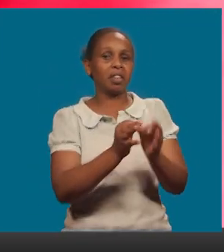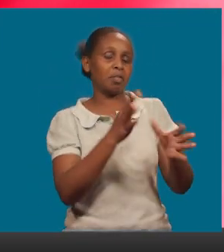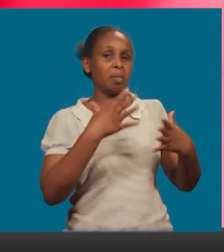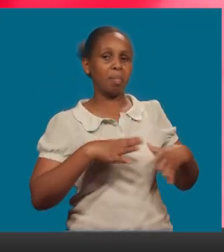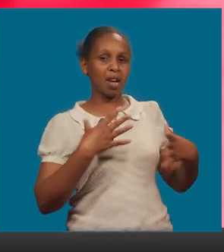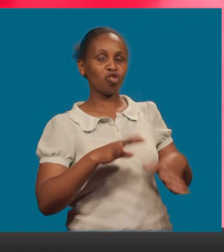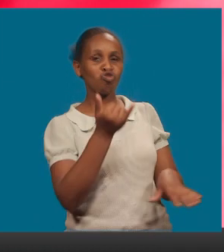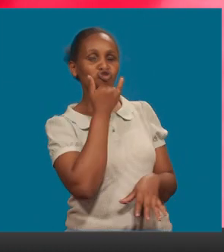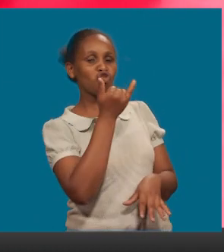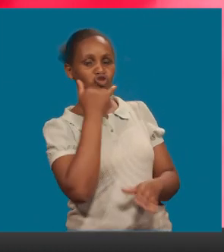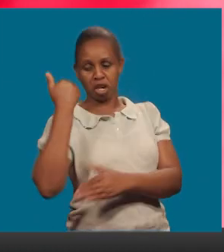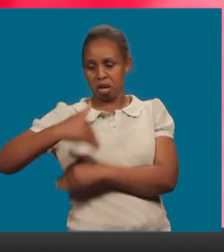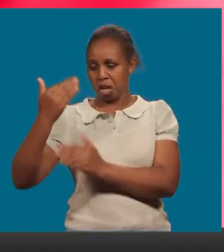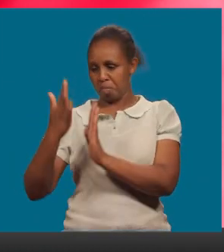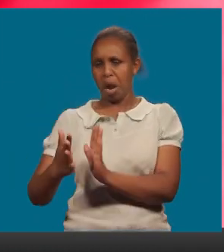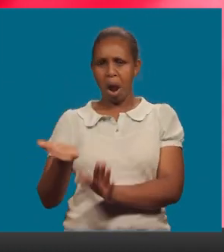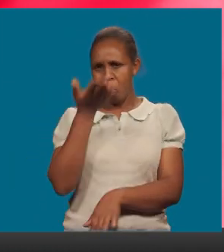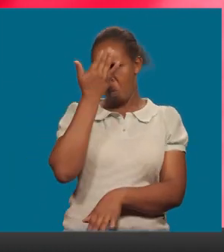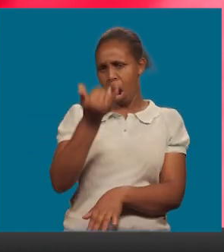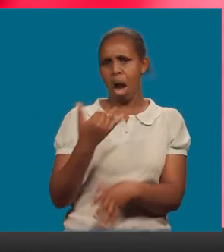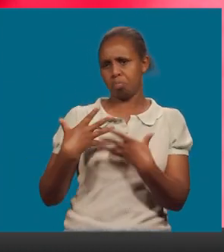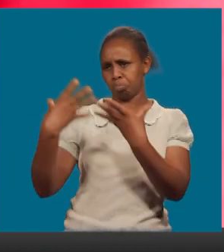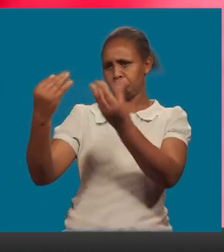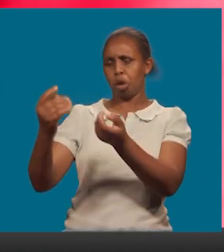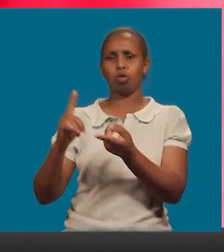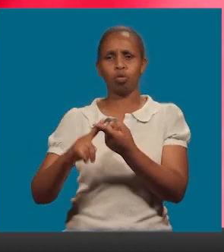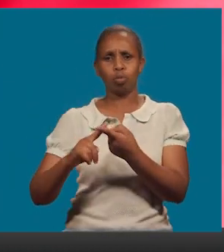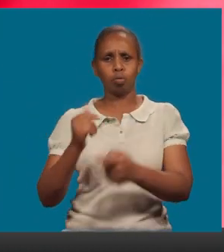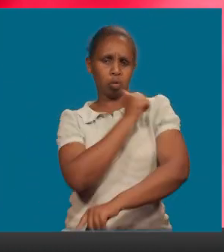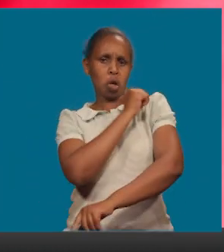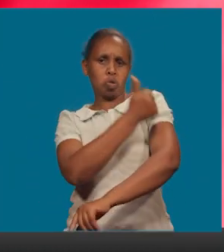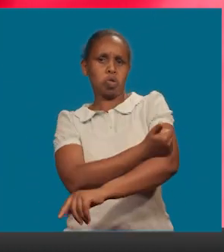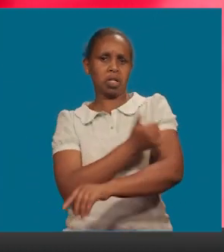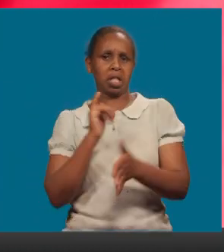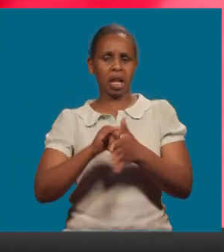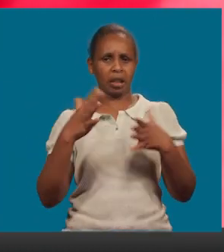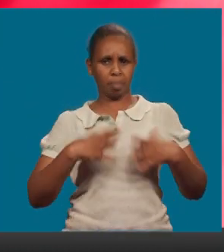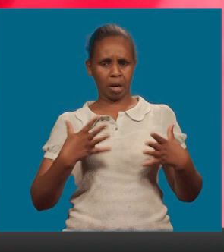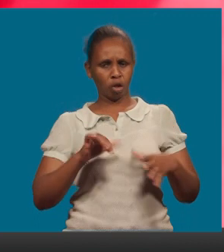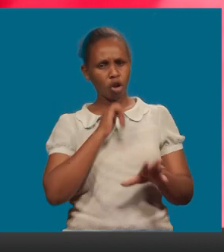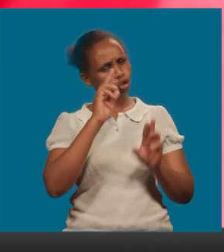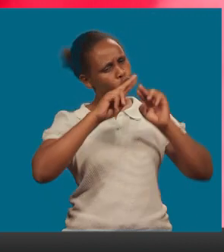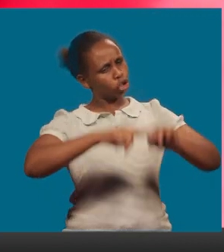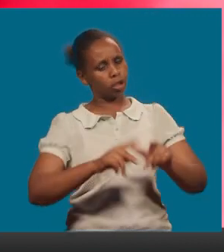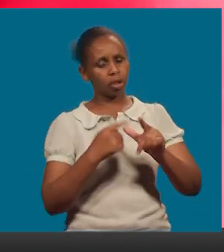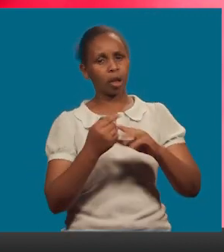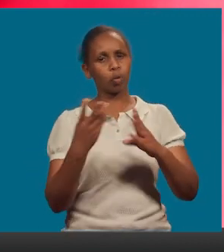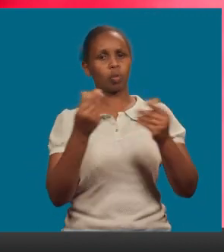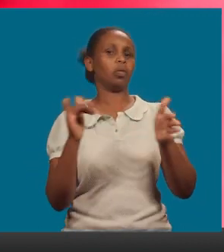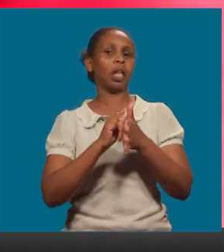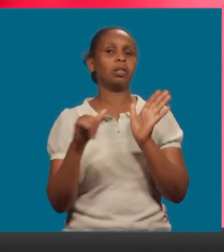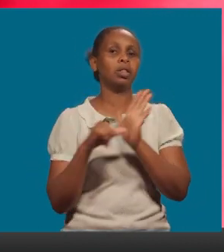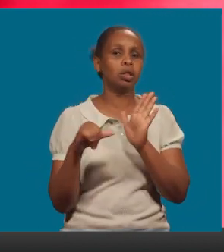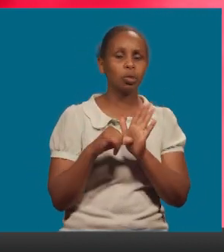mtu amekukosea hapa kwa neighbor, why do you have to take that person to the authority? Why don't you sit down and solve that